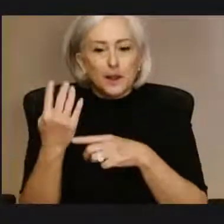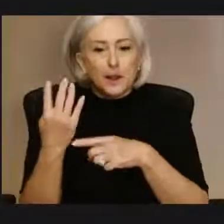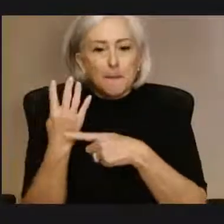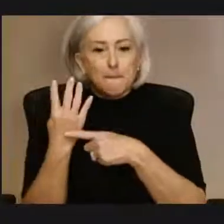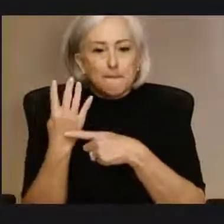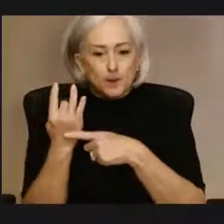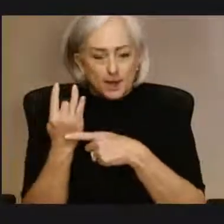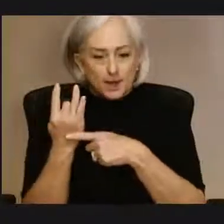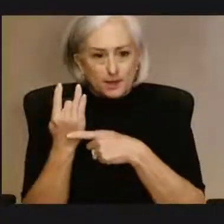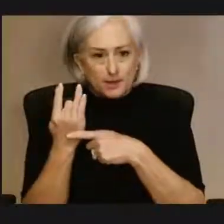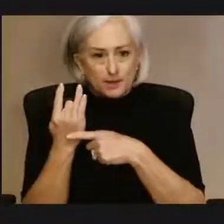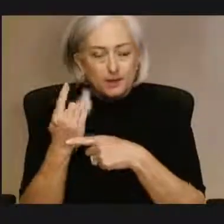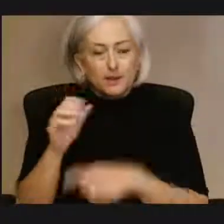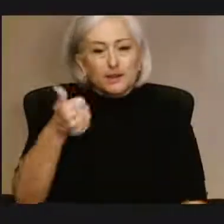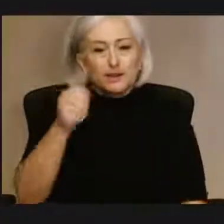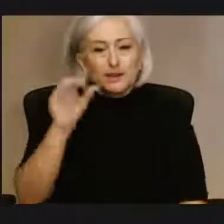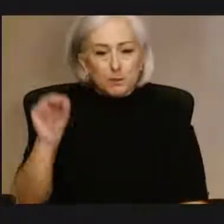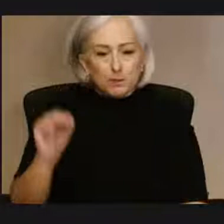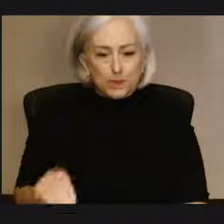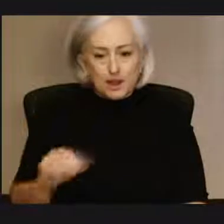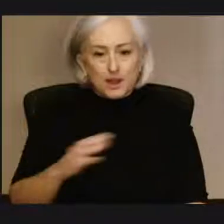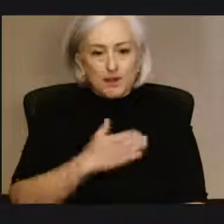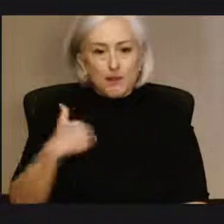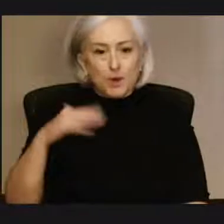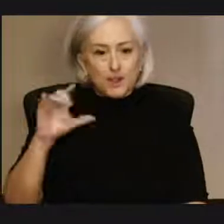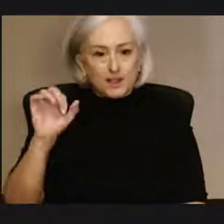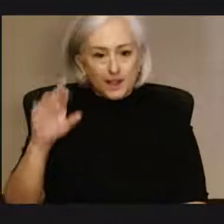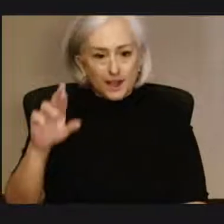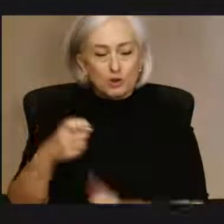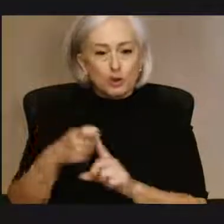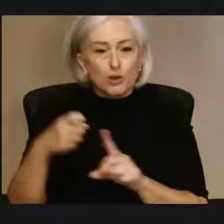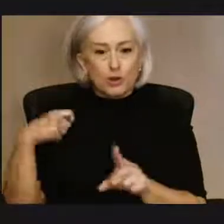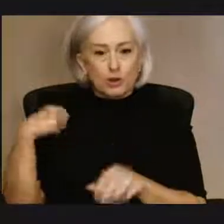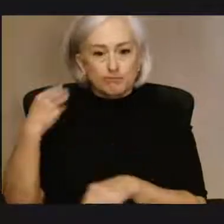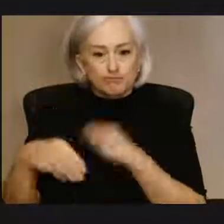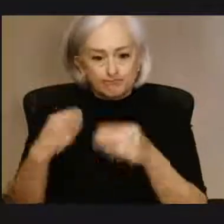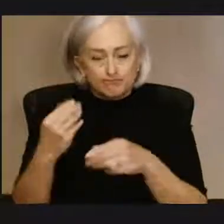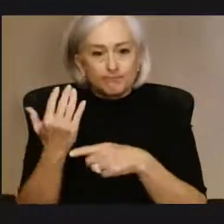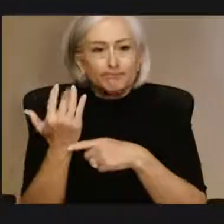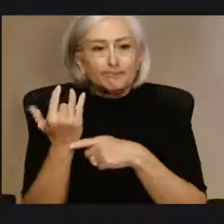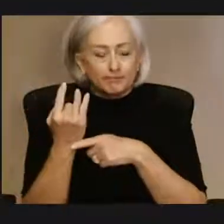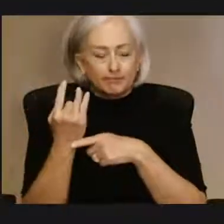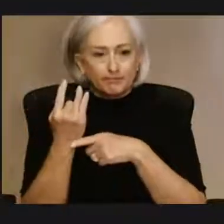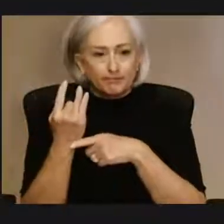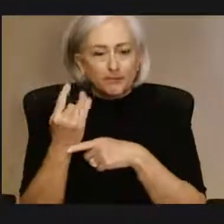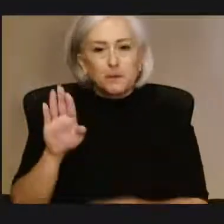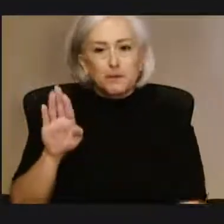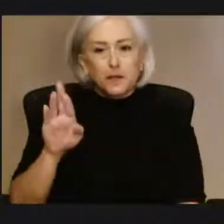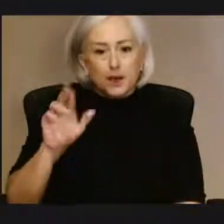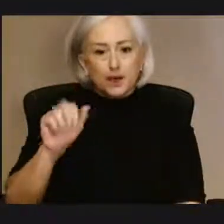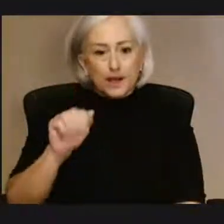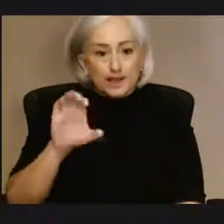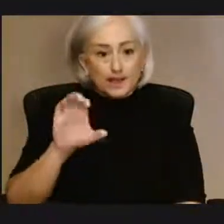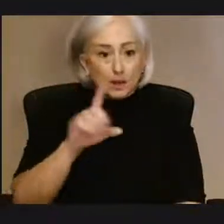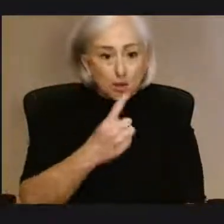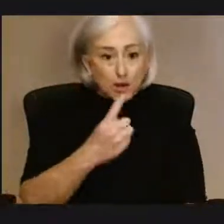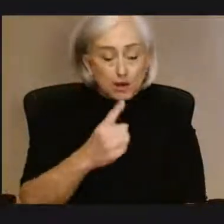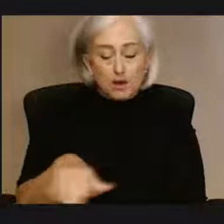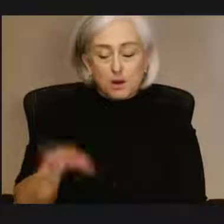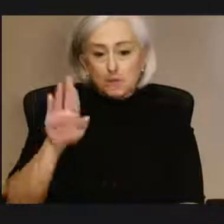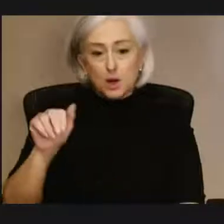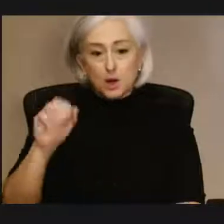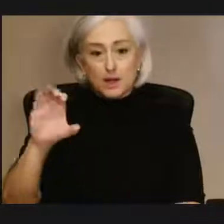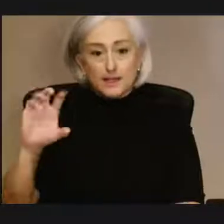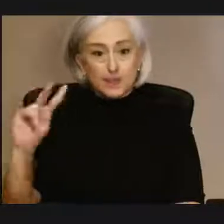breast cancers come from known genetic mutations like the BRCA1 and BRCA2 genes. But what about